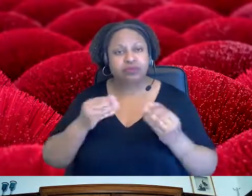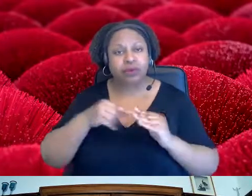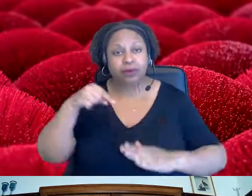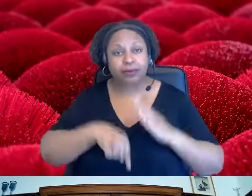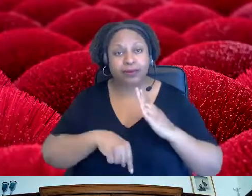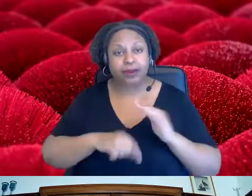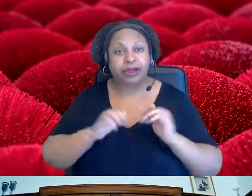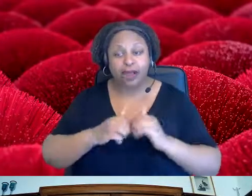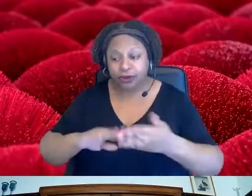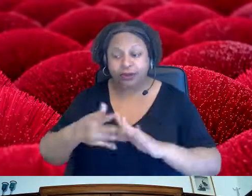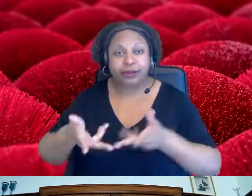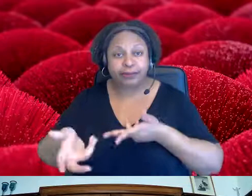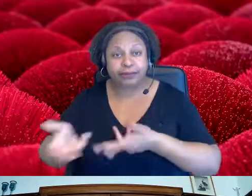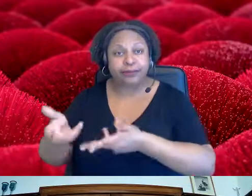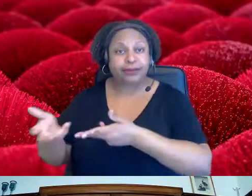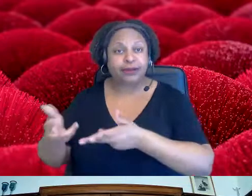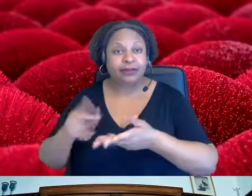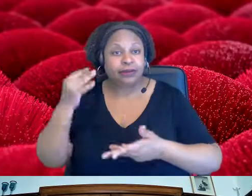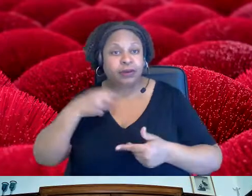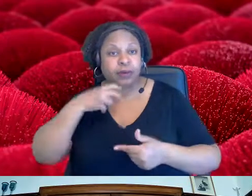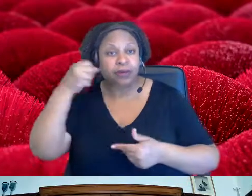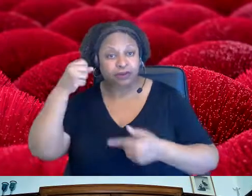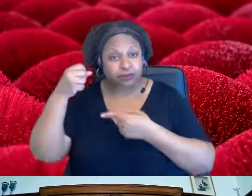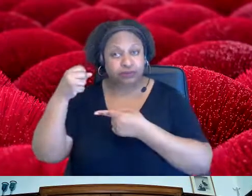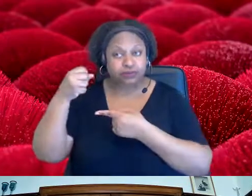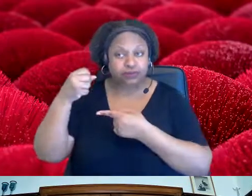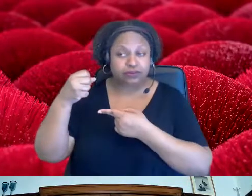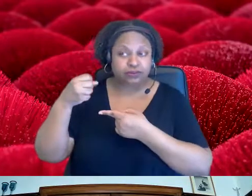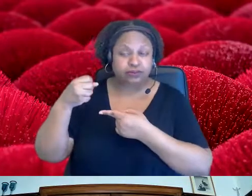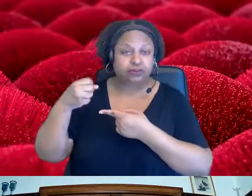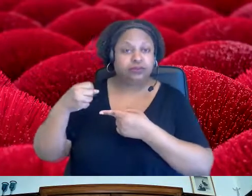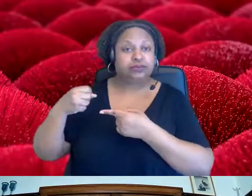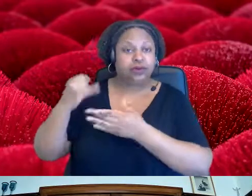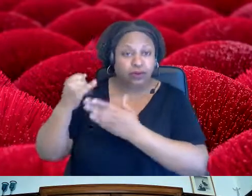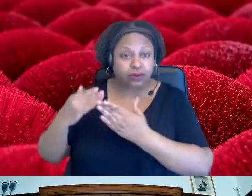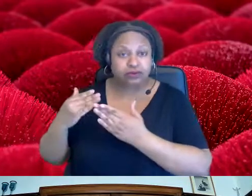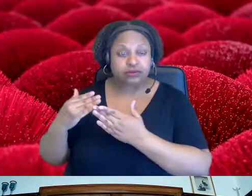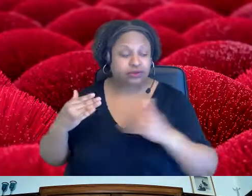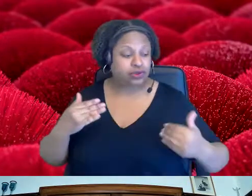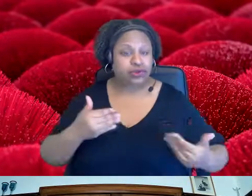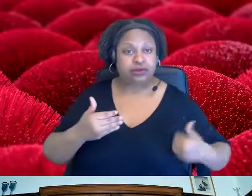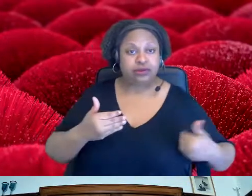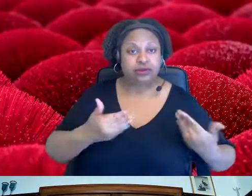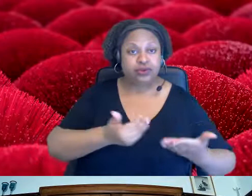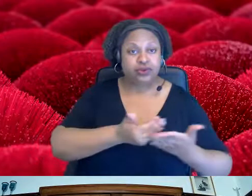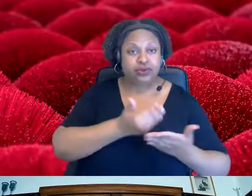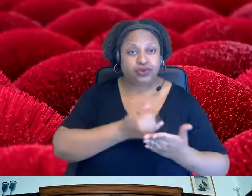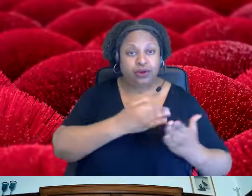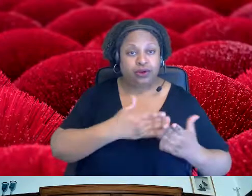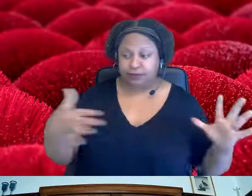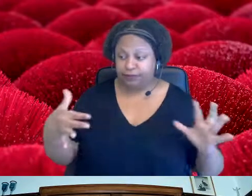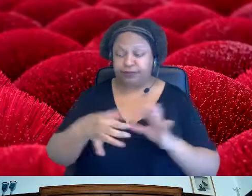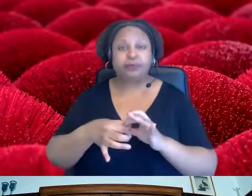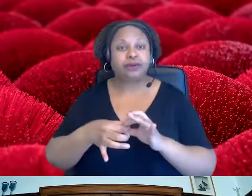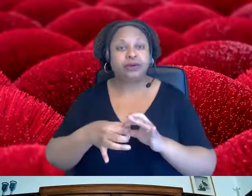going from the older generation to the newest artists, to try to get them in contact and try to get this cross-pollination that I think can only